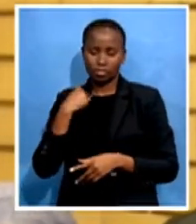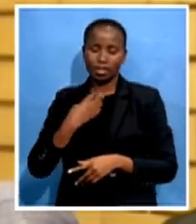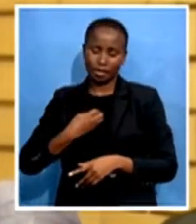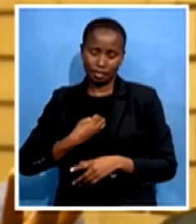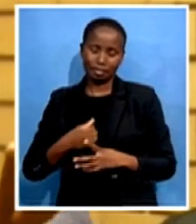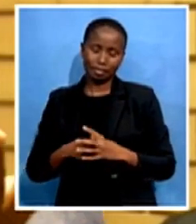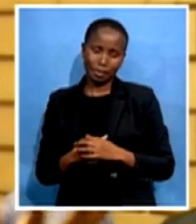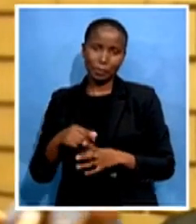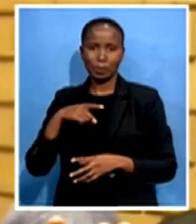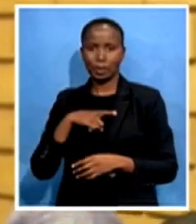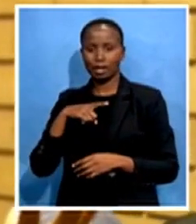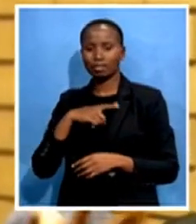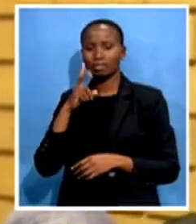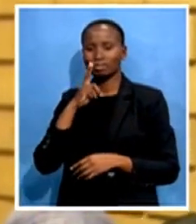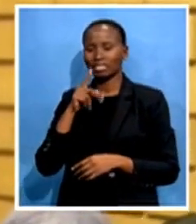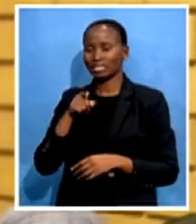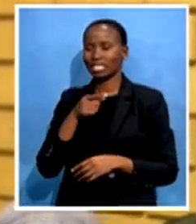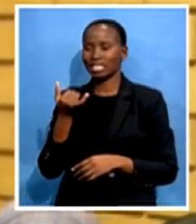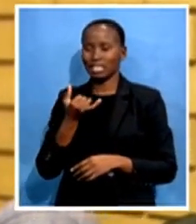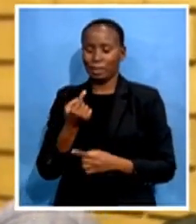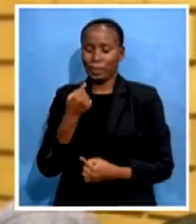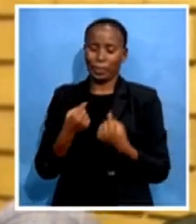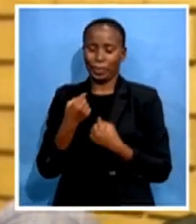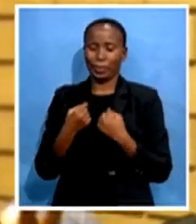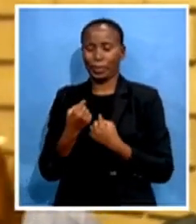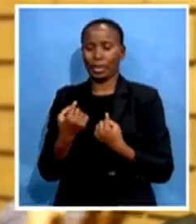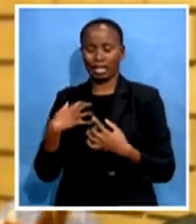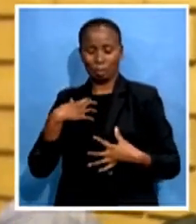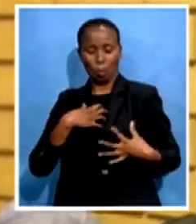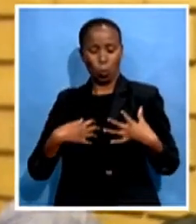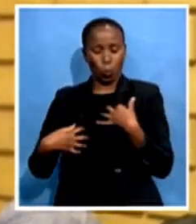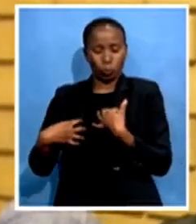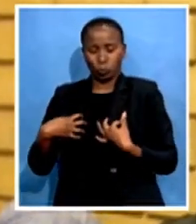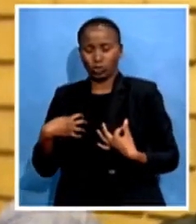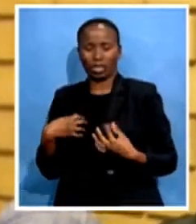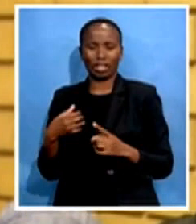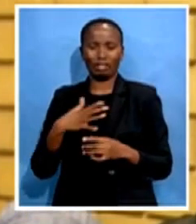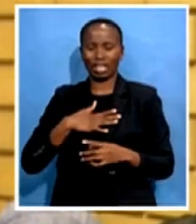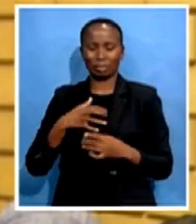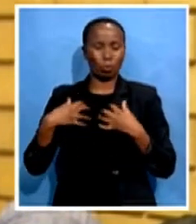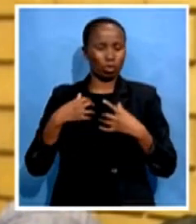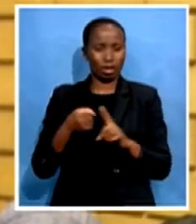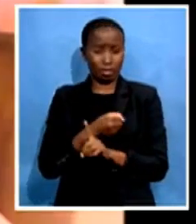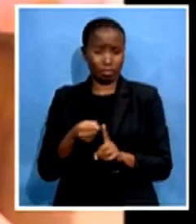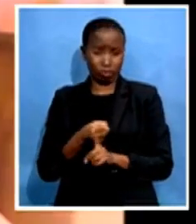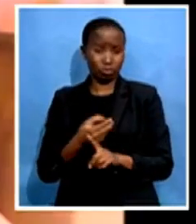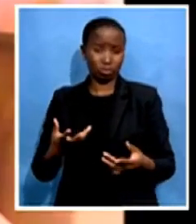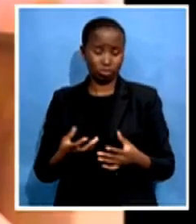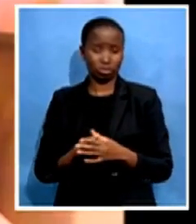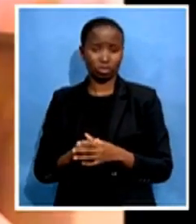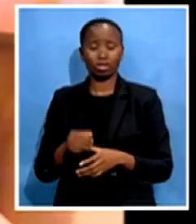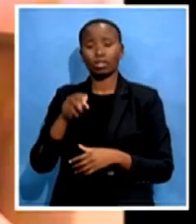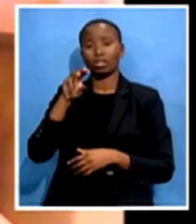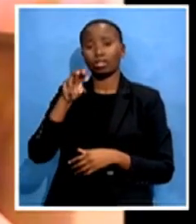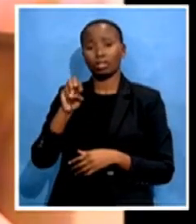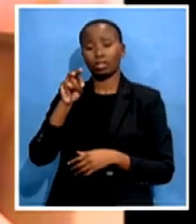actually. It's a emotional abuse, you see. Msibi is abusing us emotionally now. And